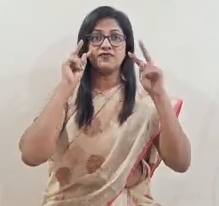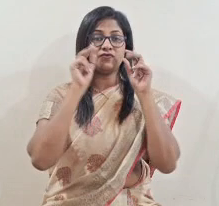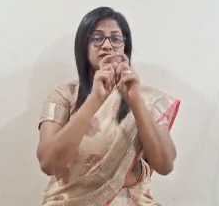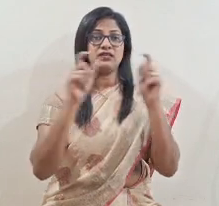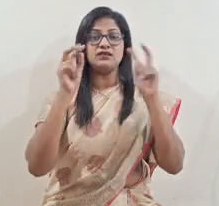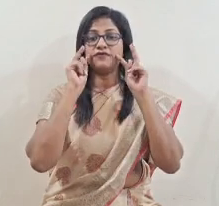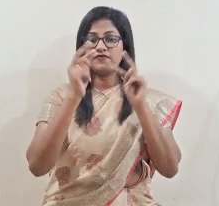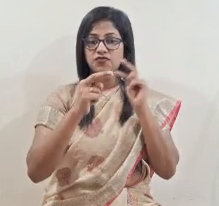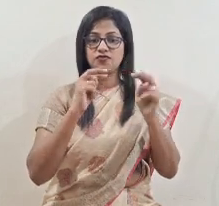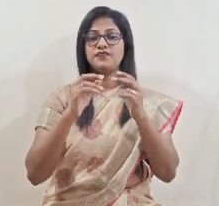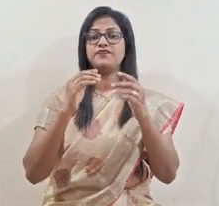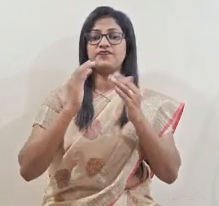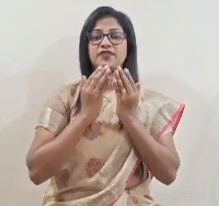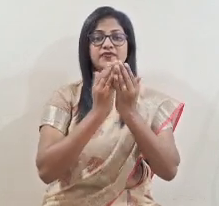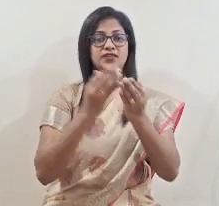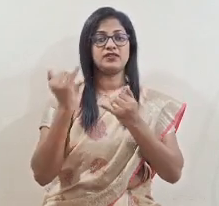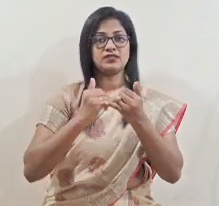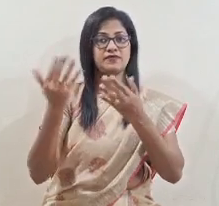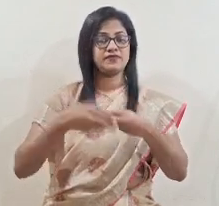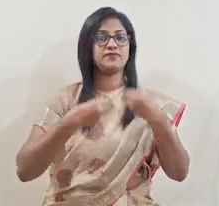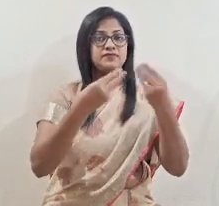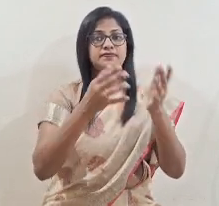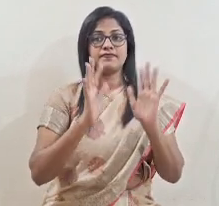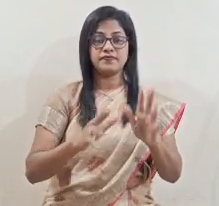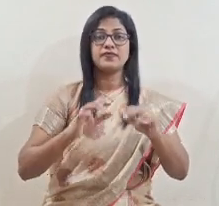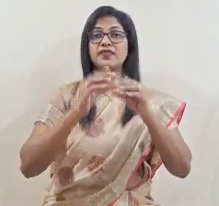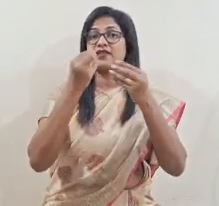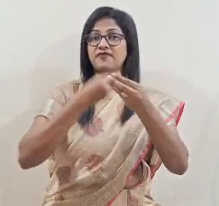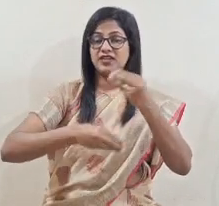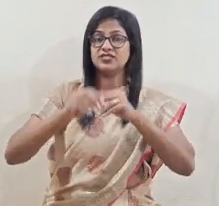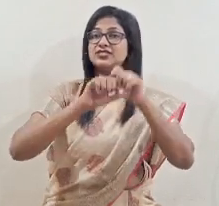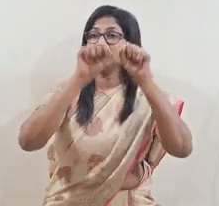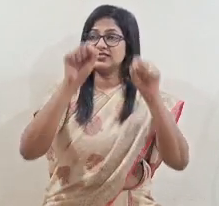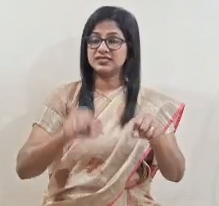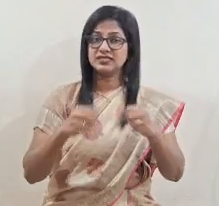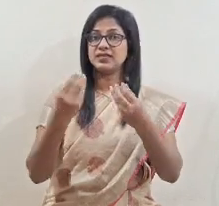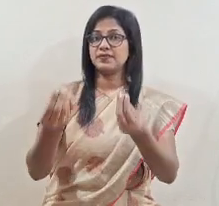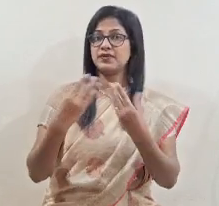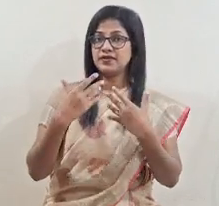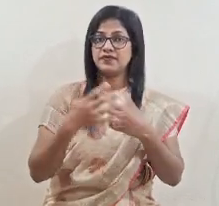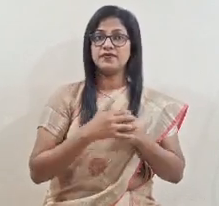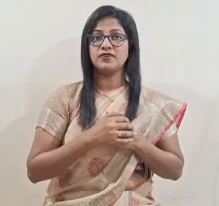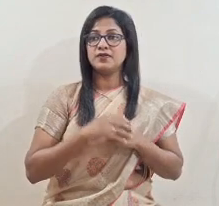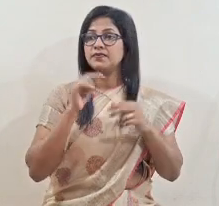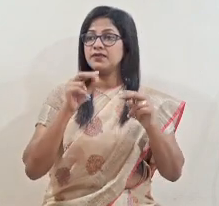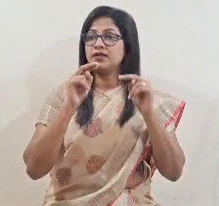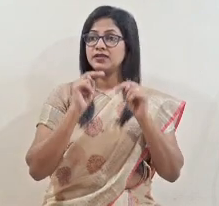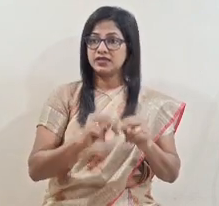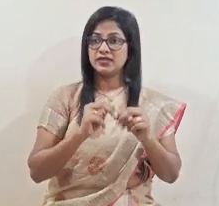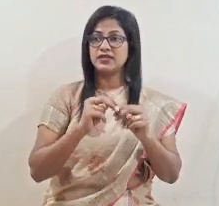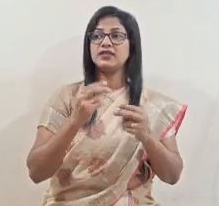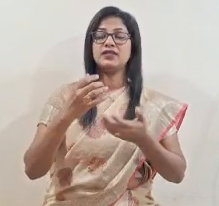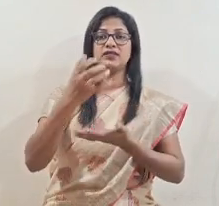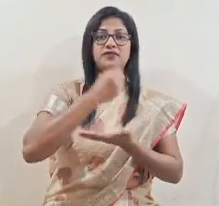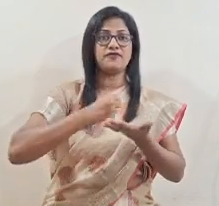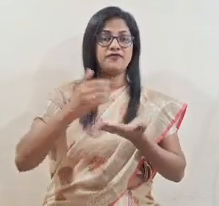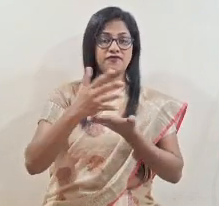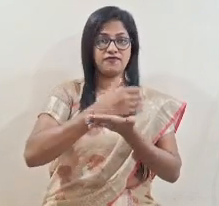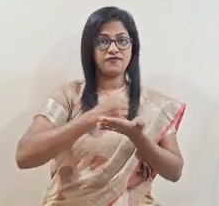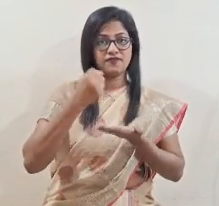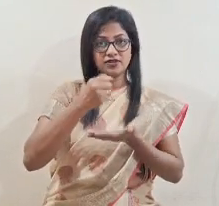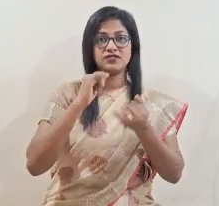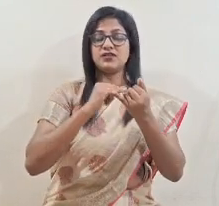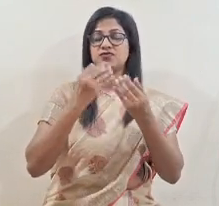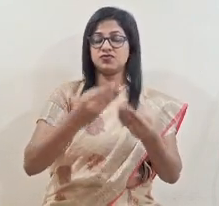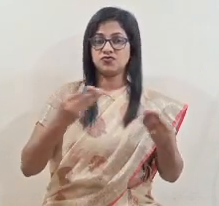the ferry services which have been provided, and the financial mechanism will let us know if there is a need for the new funding source,